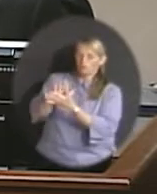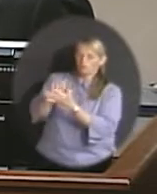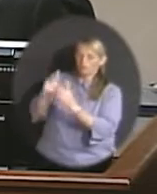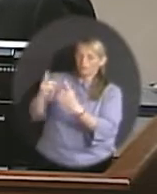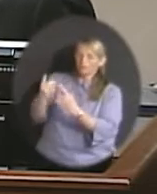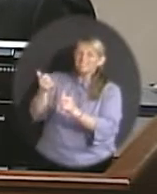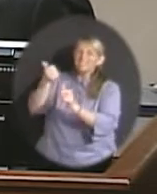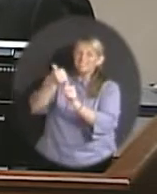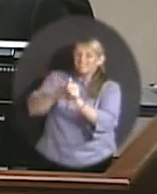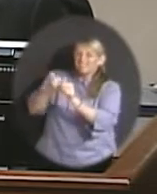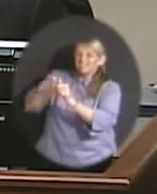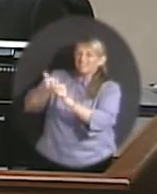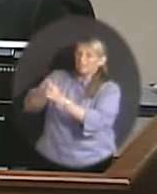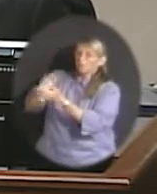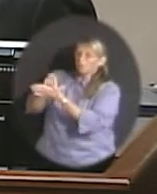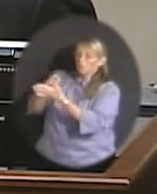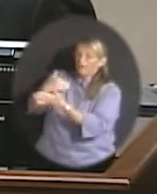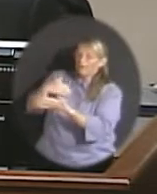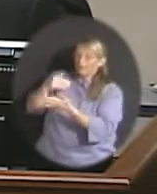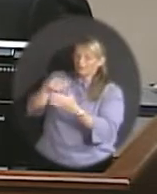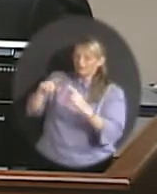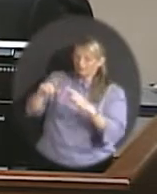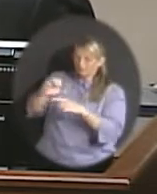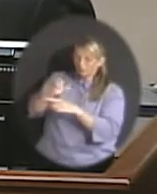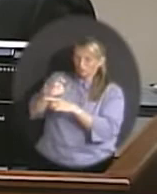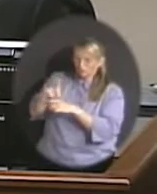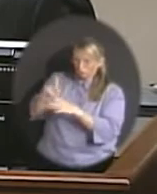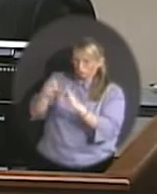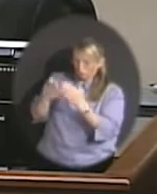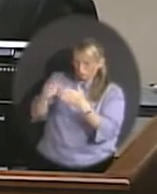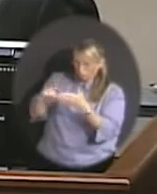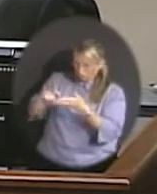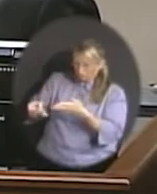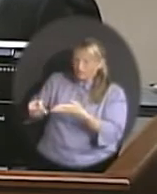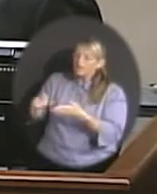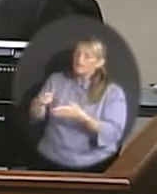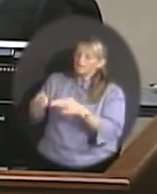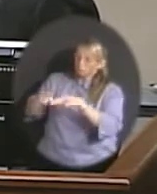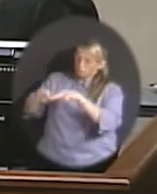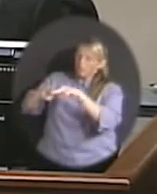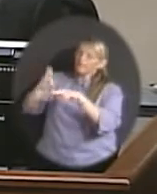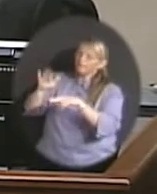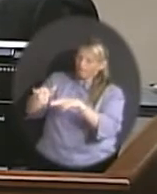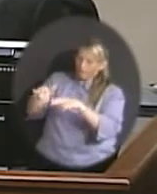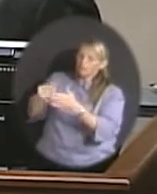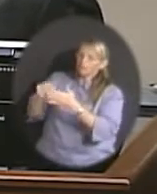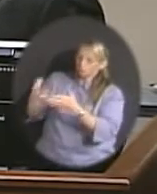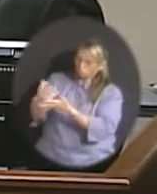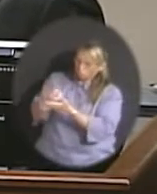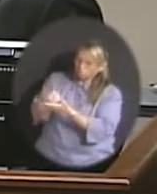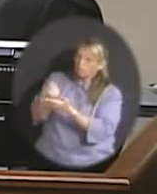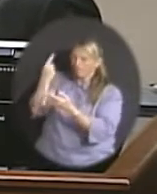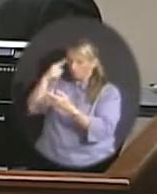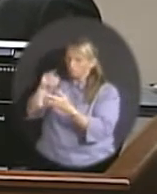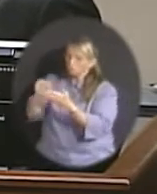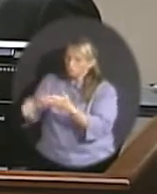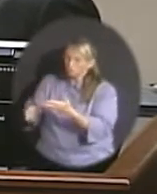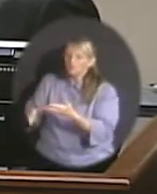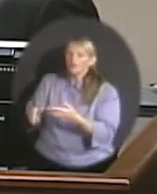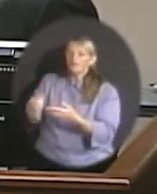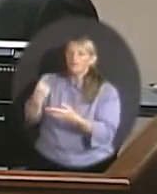every school, and that's the student activity fund because it's raised by students for the students. We centralize all that. It's still their